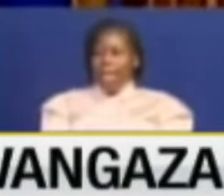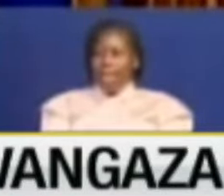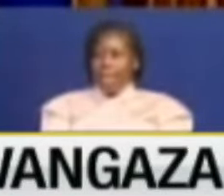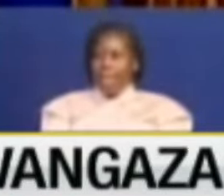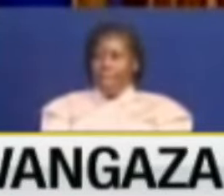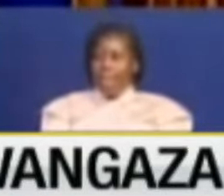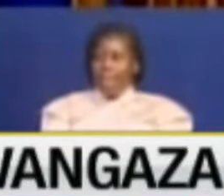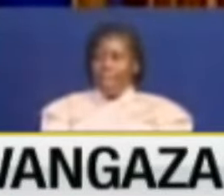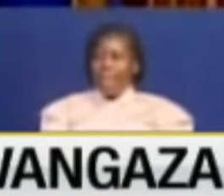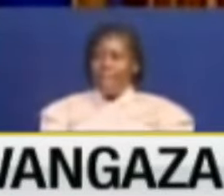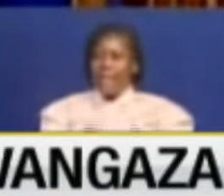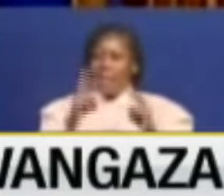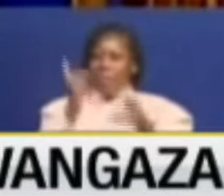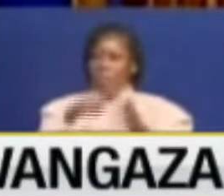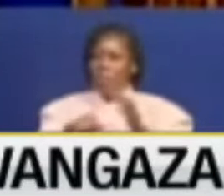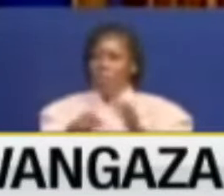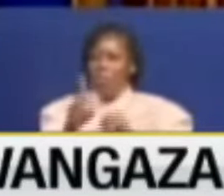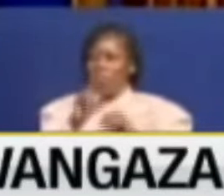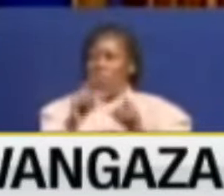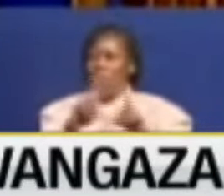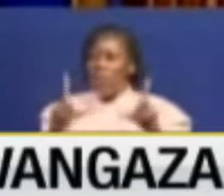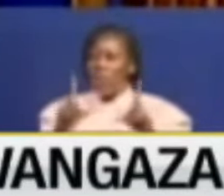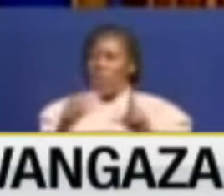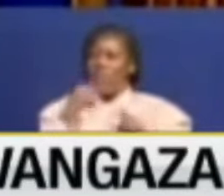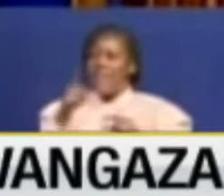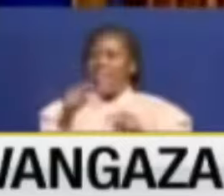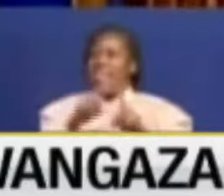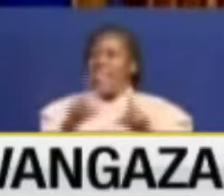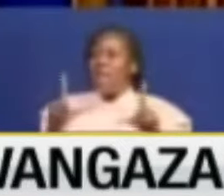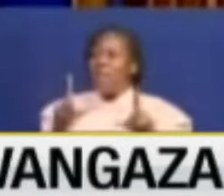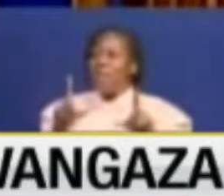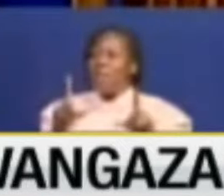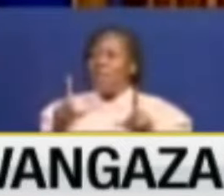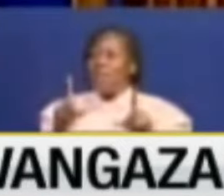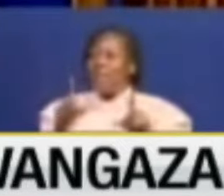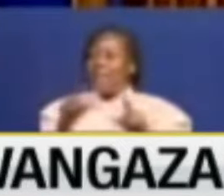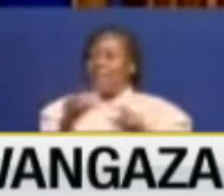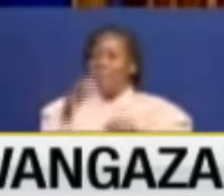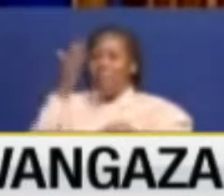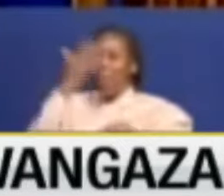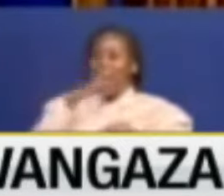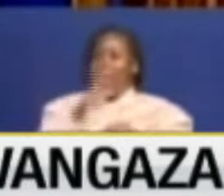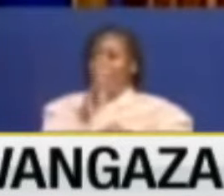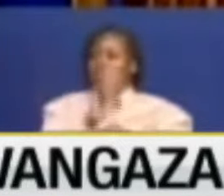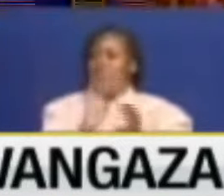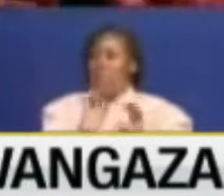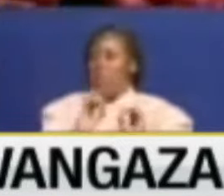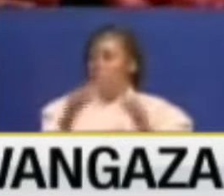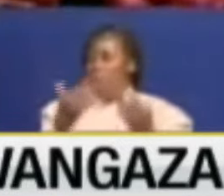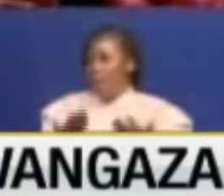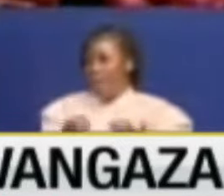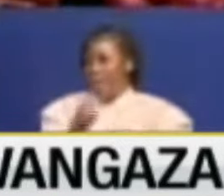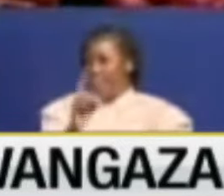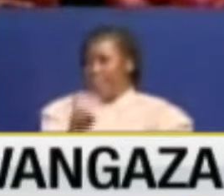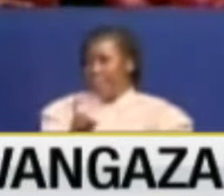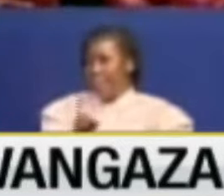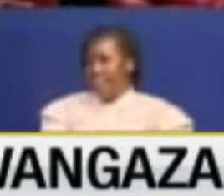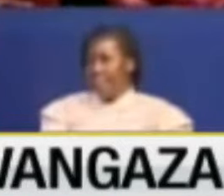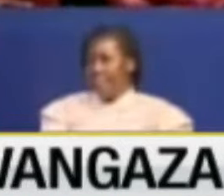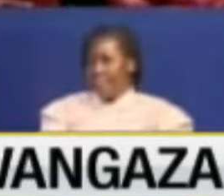What is your issue on the use of language? Are you saying there's a language that is unparliamentary? Yes.